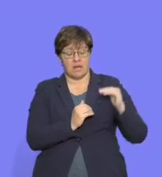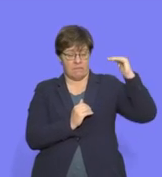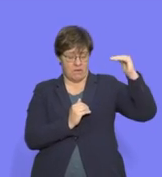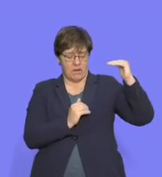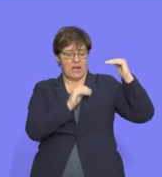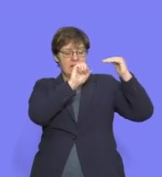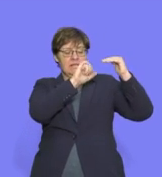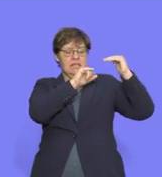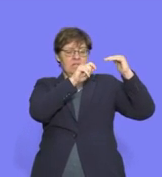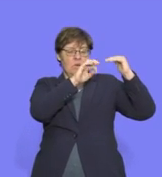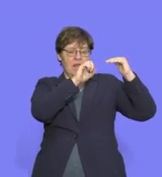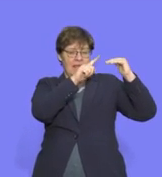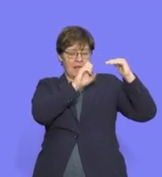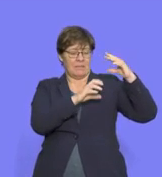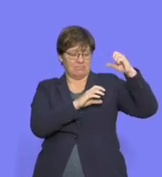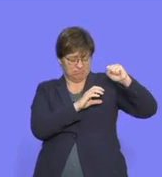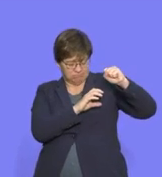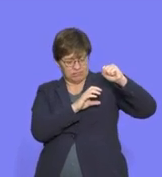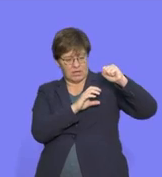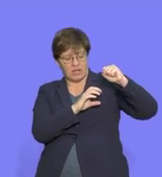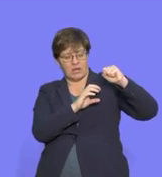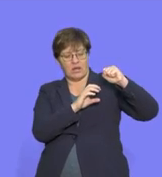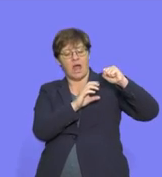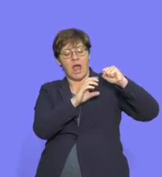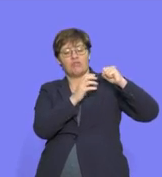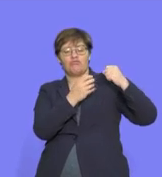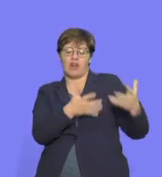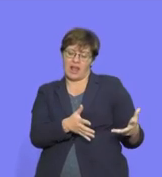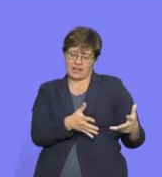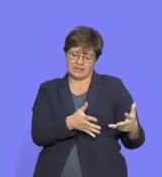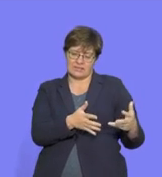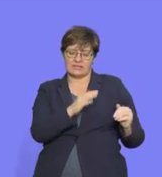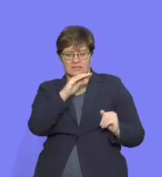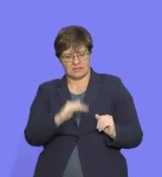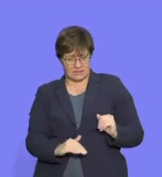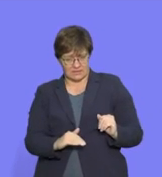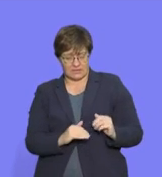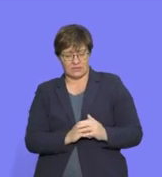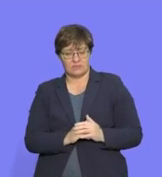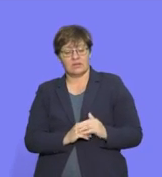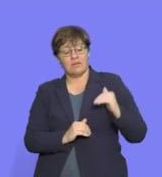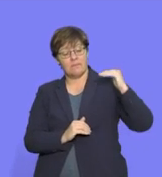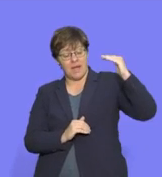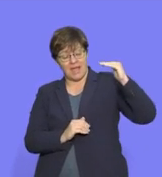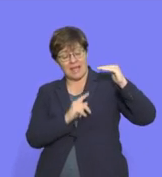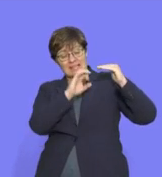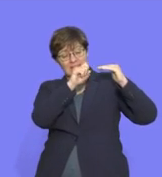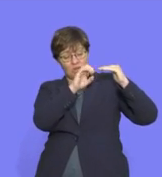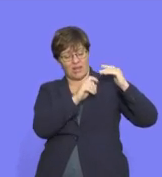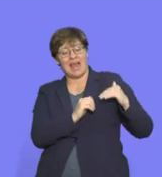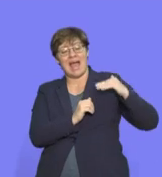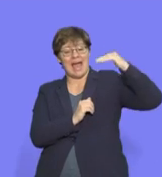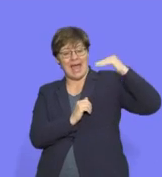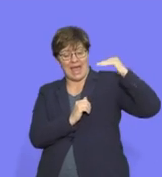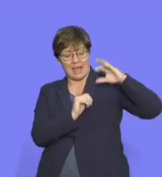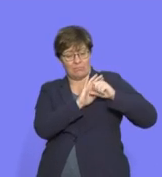when your heart contracts, and then what is your heart at rest. The systolic pressure is the highest